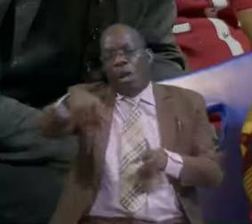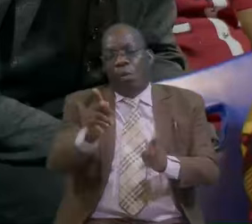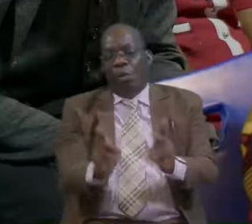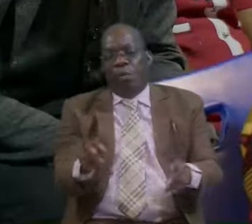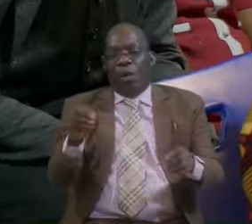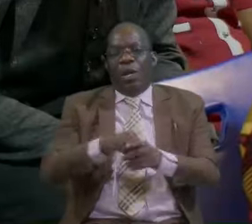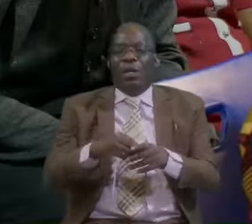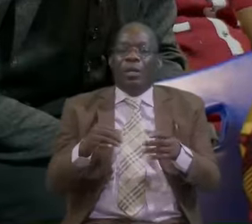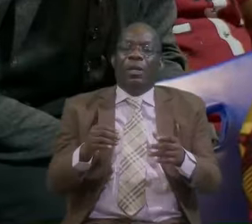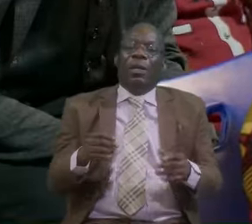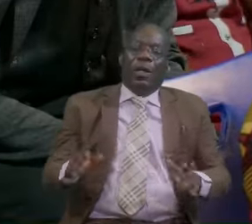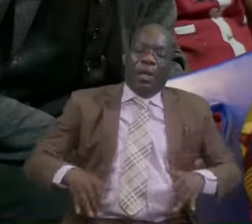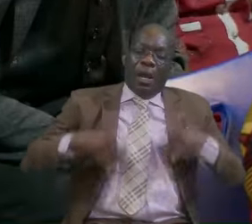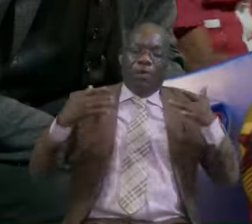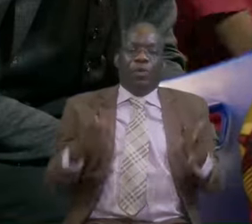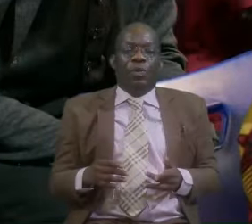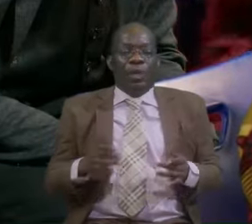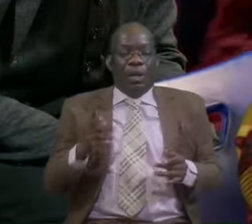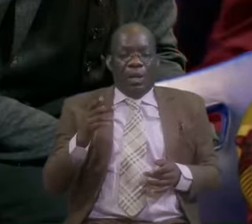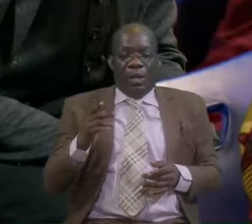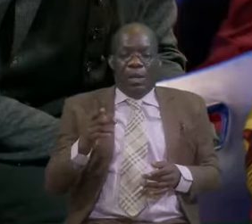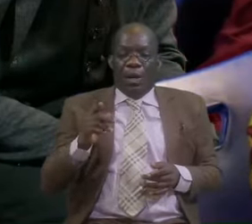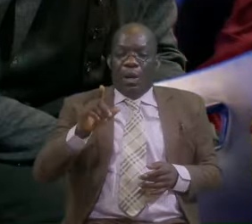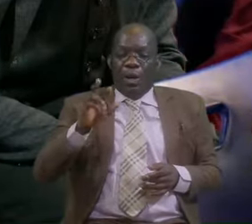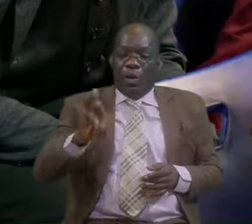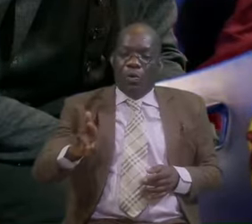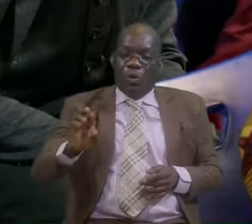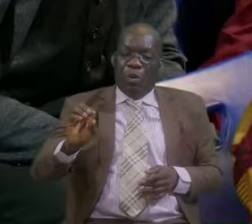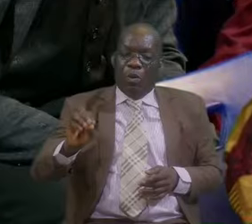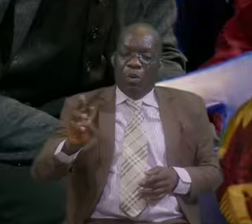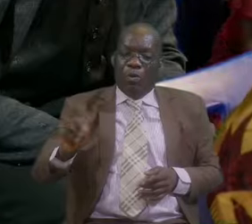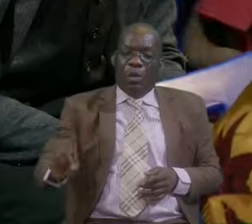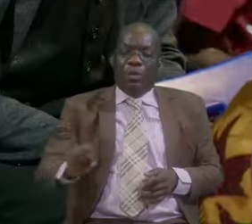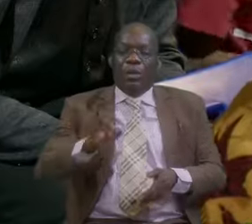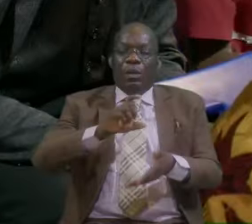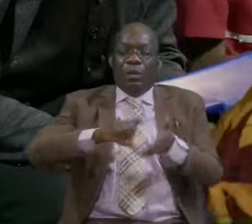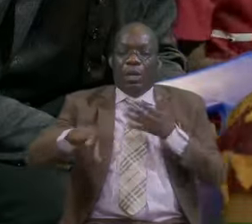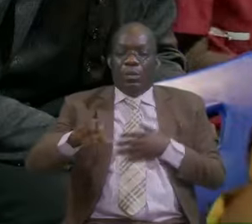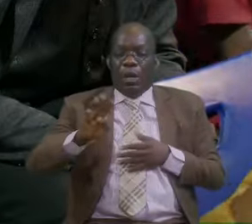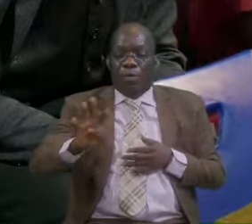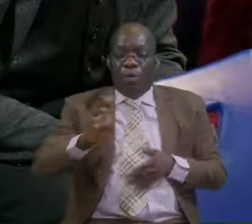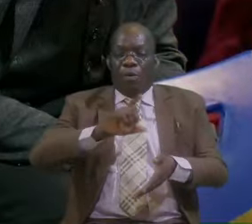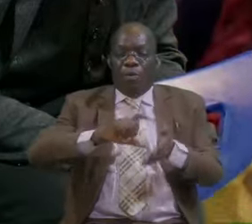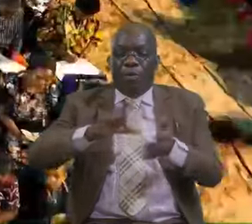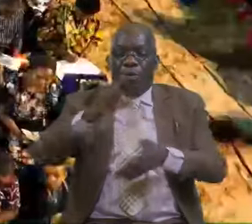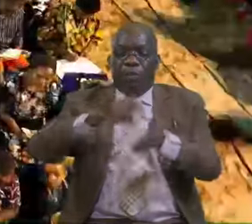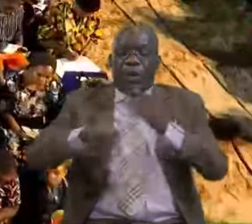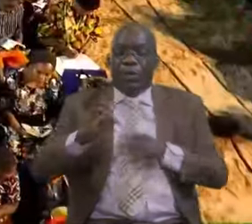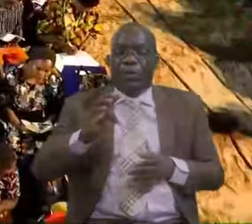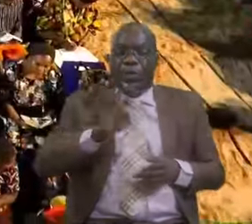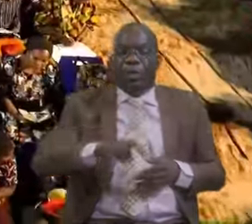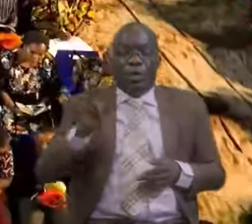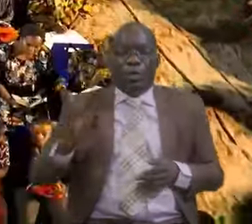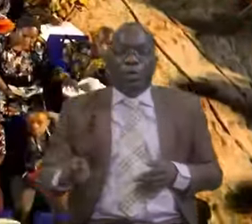looking at Romans chapter 4, and I'm reading from verse 22. It says, therefore it